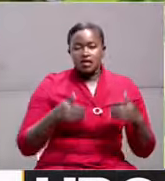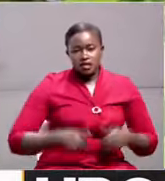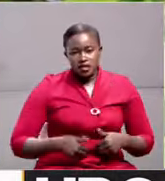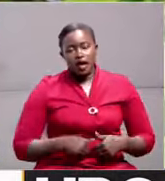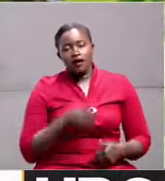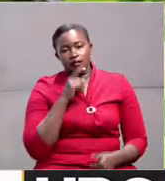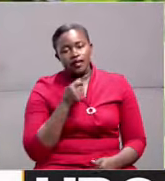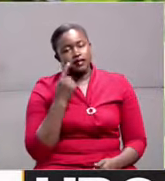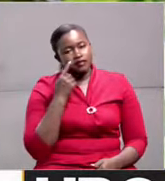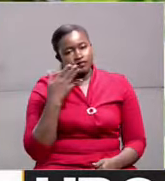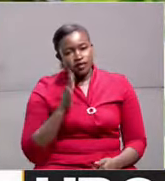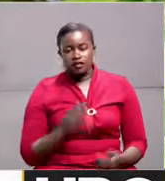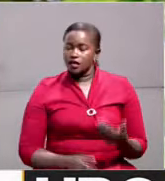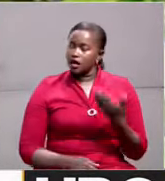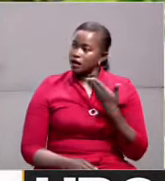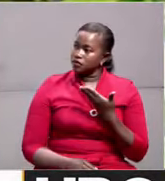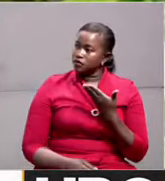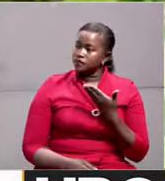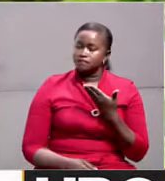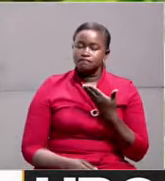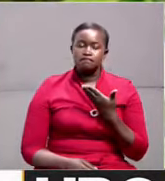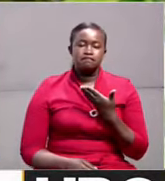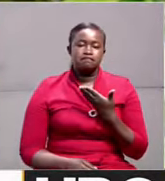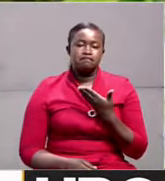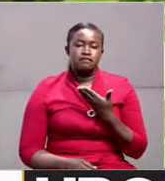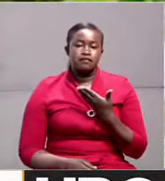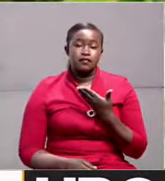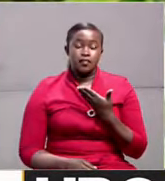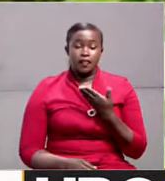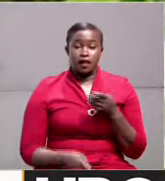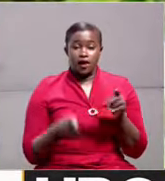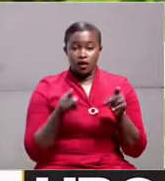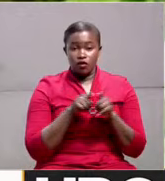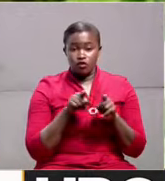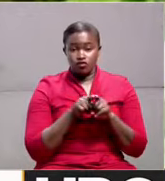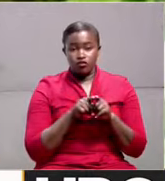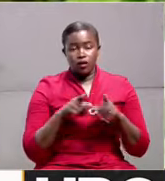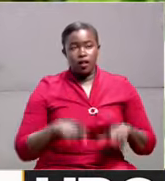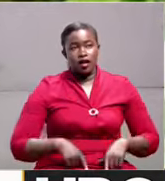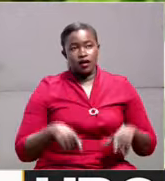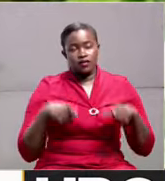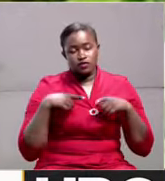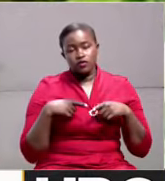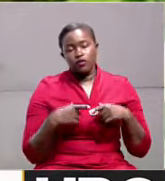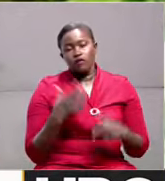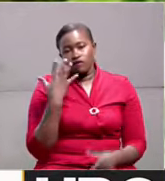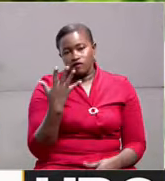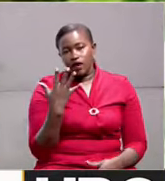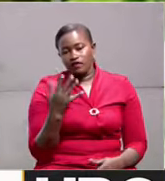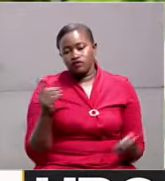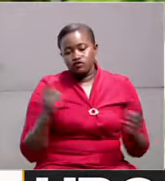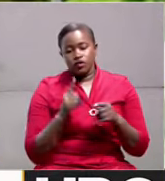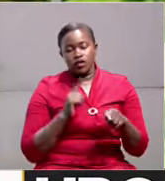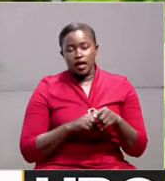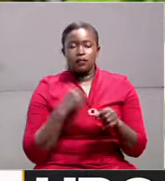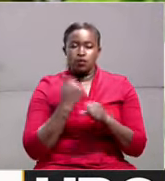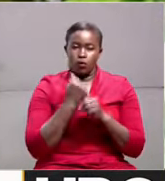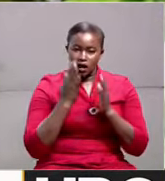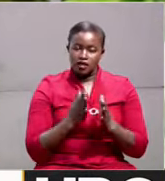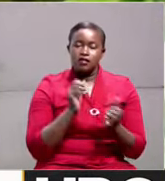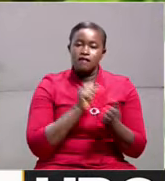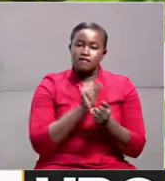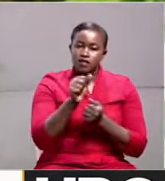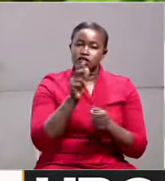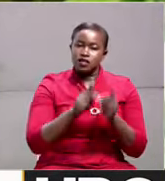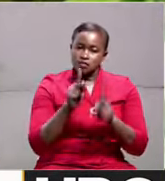have seen them around. And also the lives of 5 temporary workers. So 15 people are